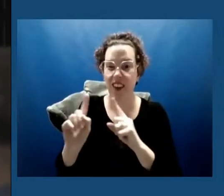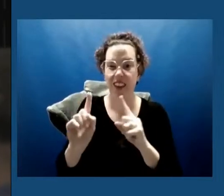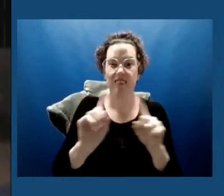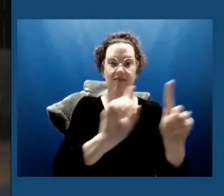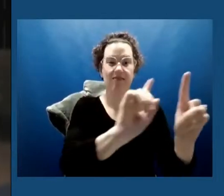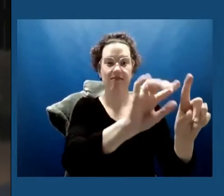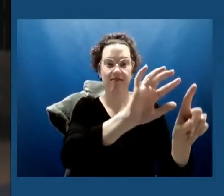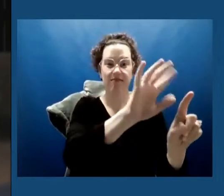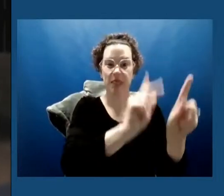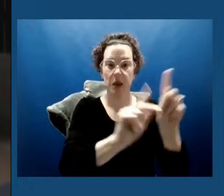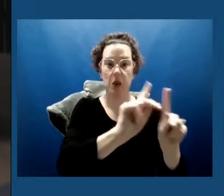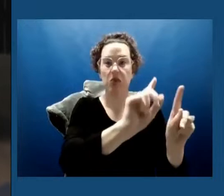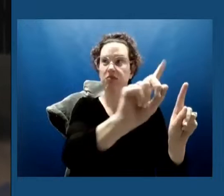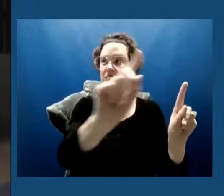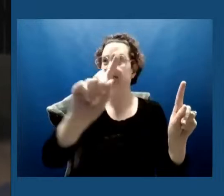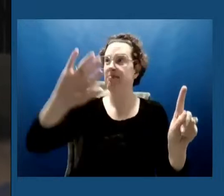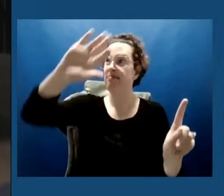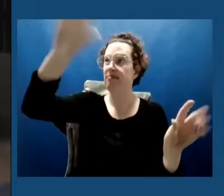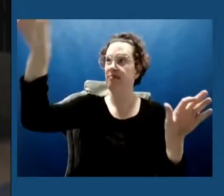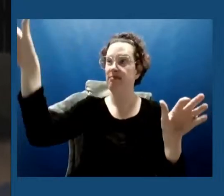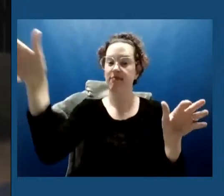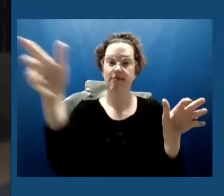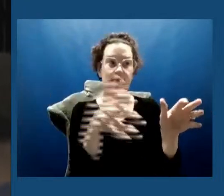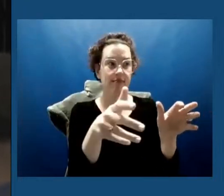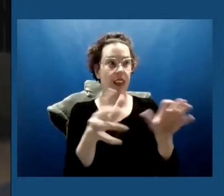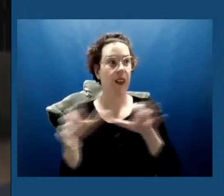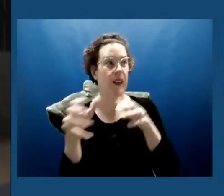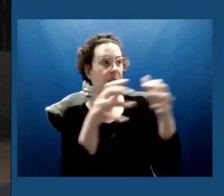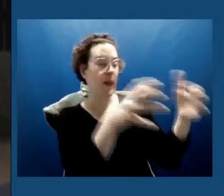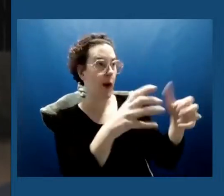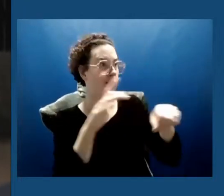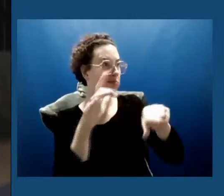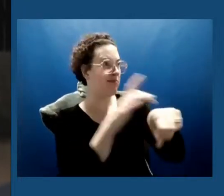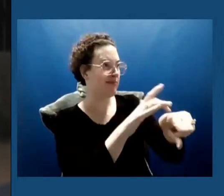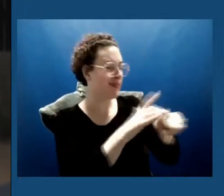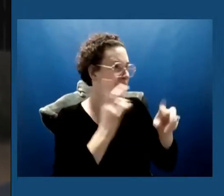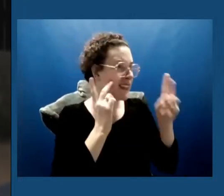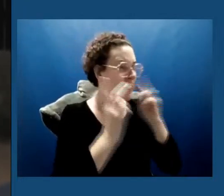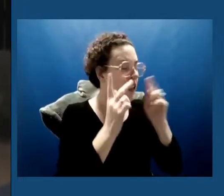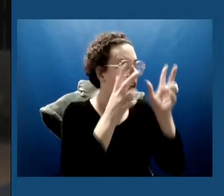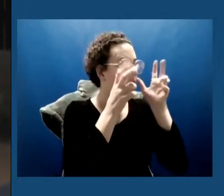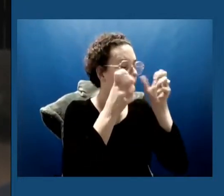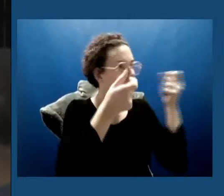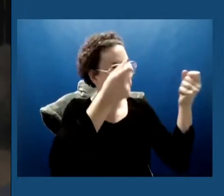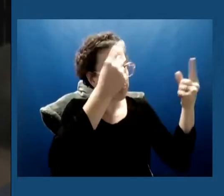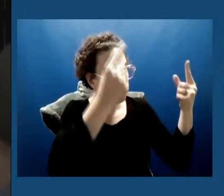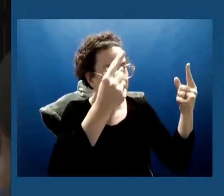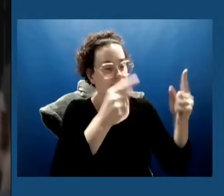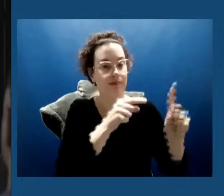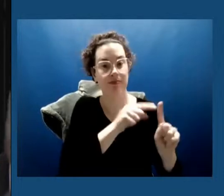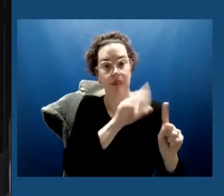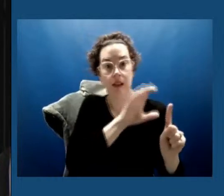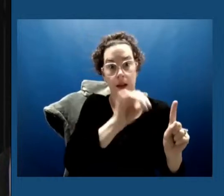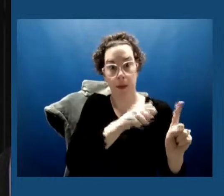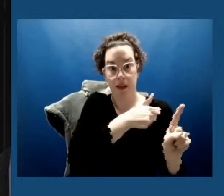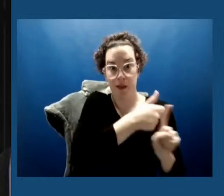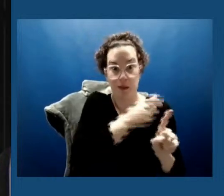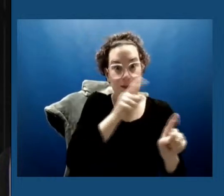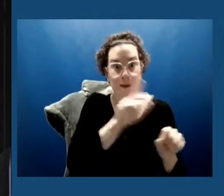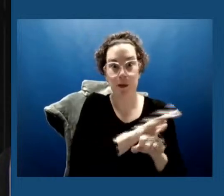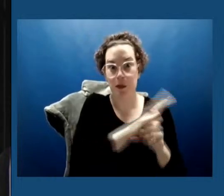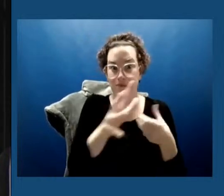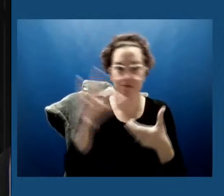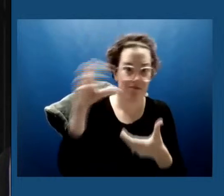the teachers be able to touch, feel, the company being really present in all of this,